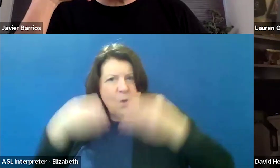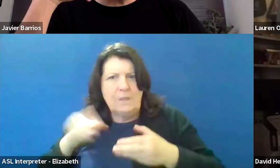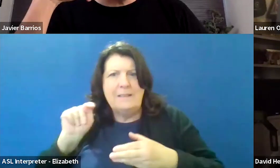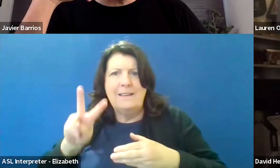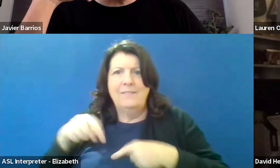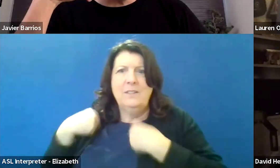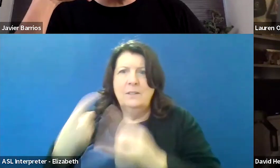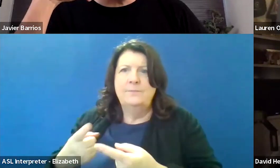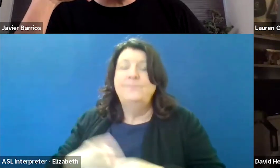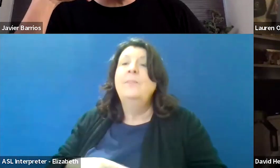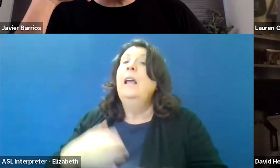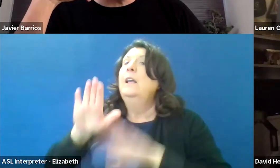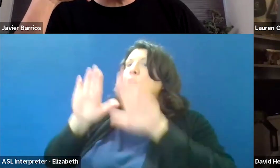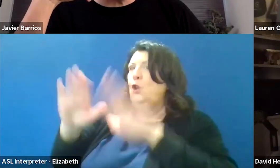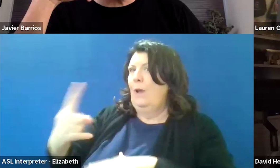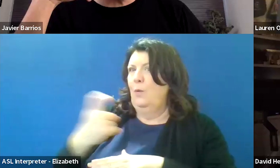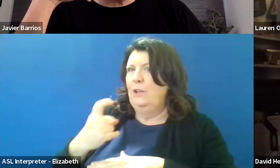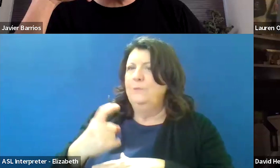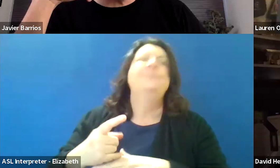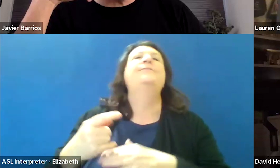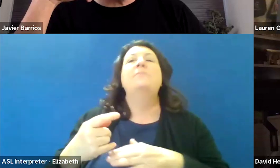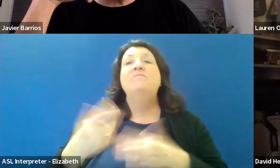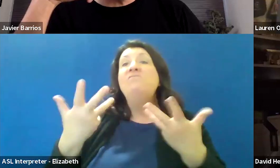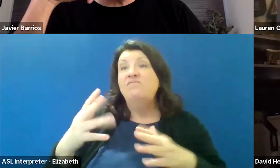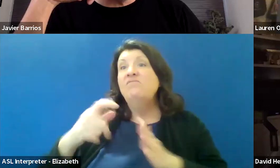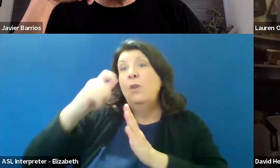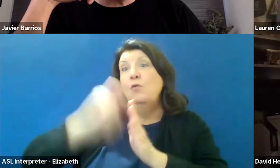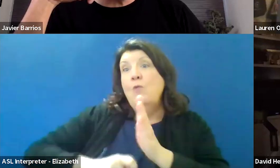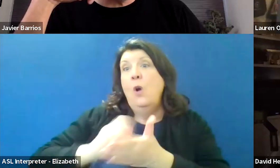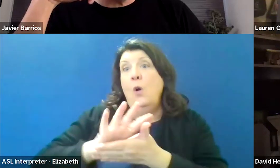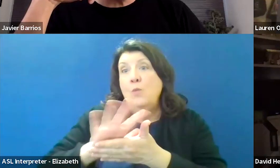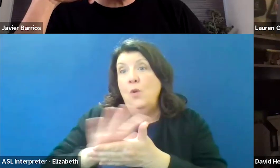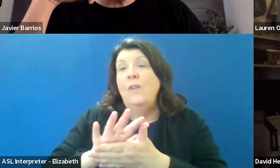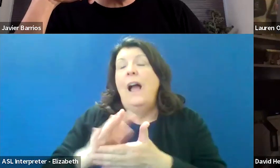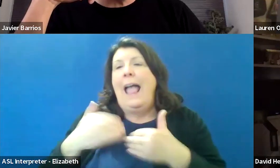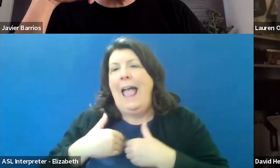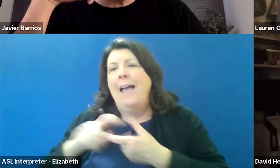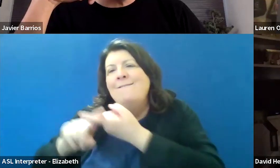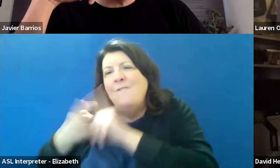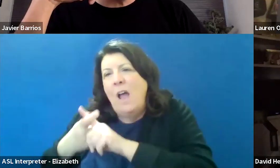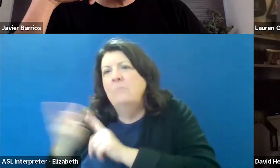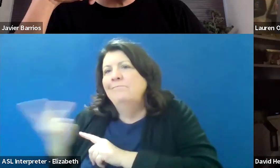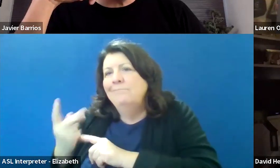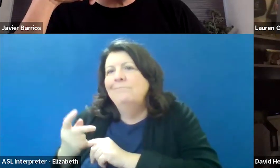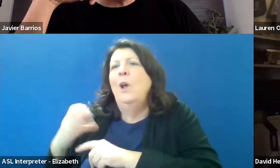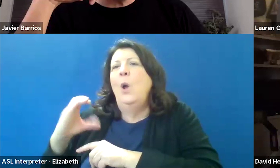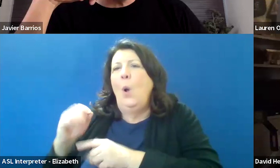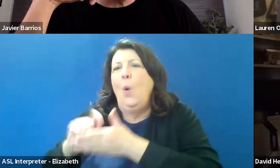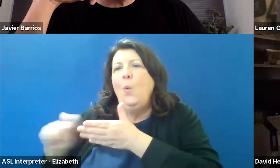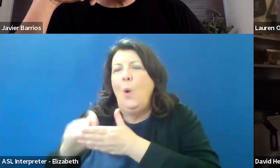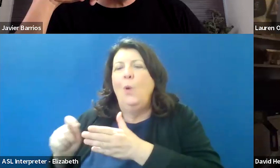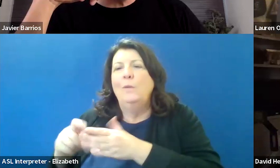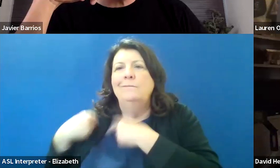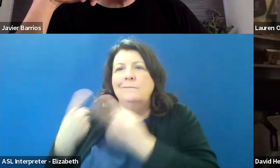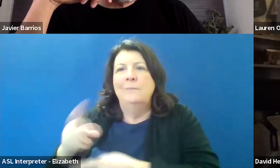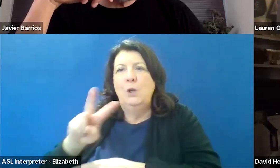written movies in the past. Actually sold a movie that I co-wrote with my buddy Bob Fisher, I think in 2008. So since about